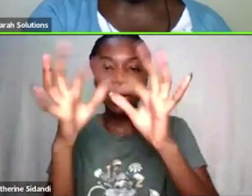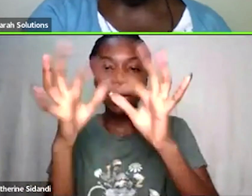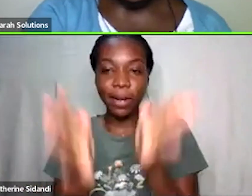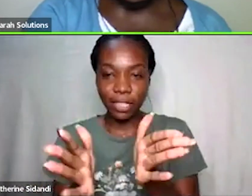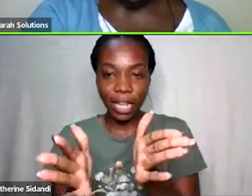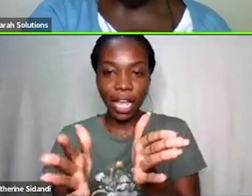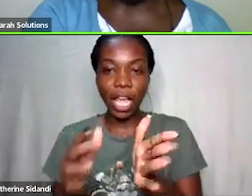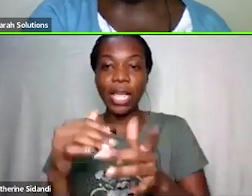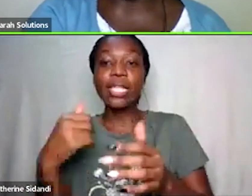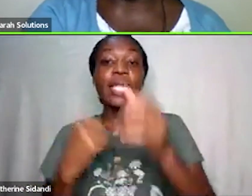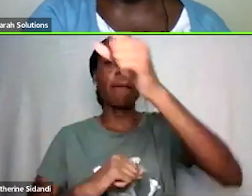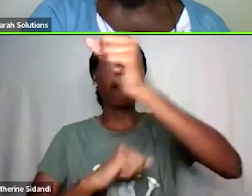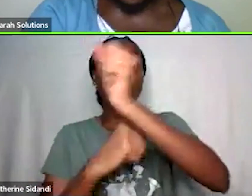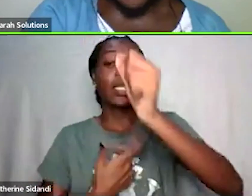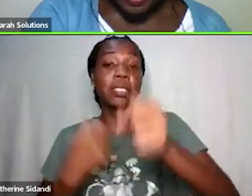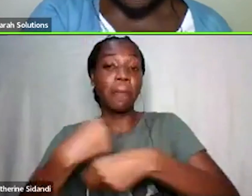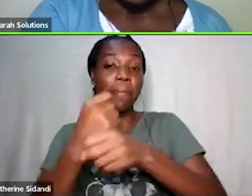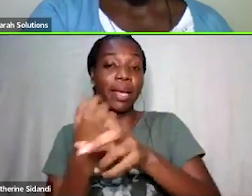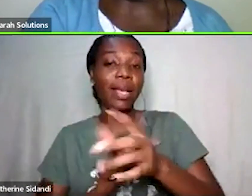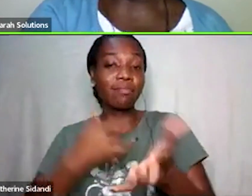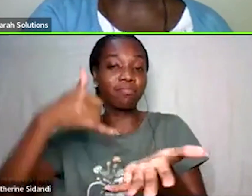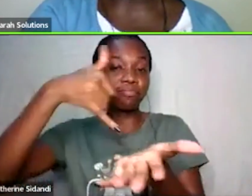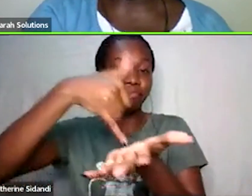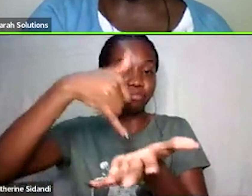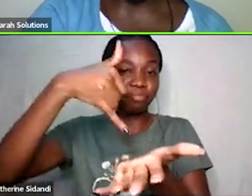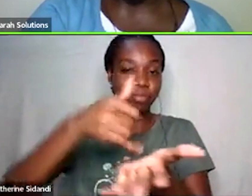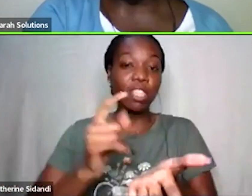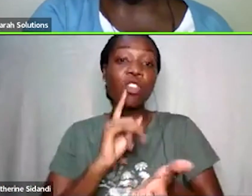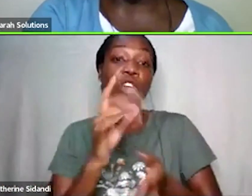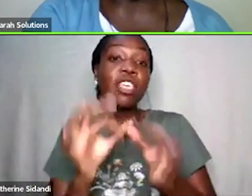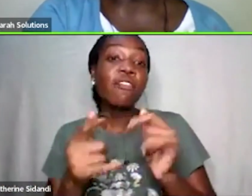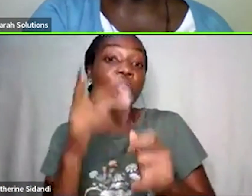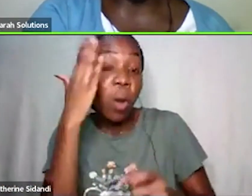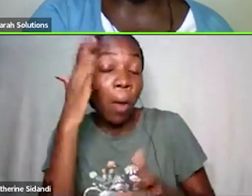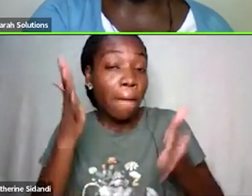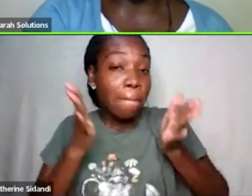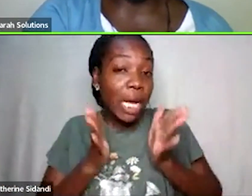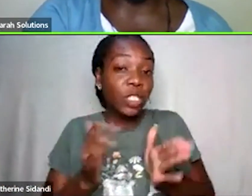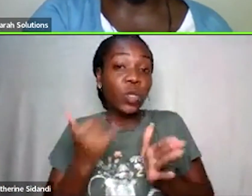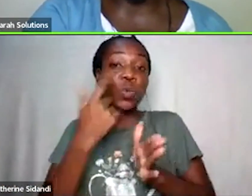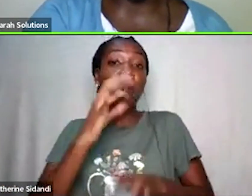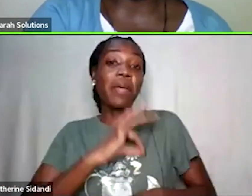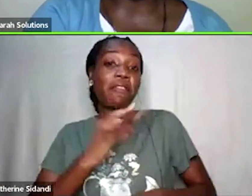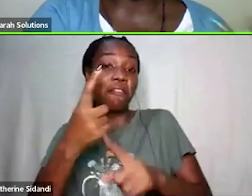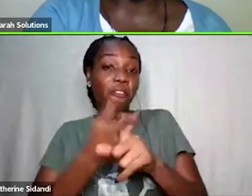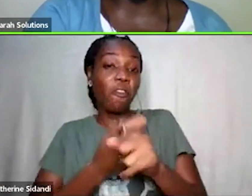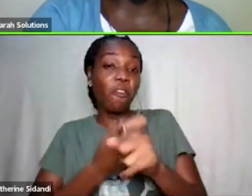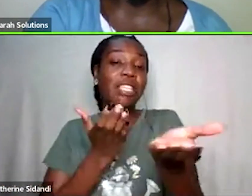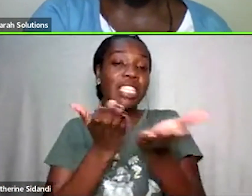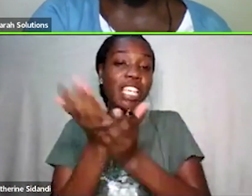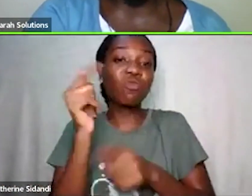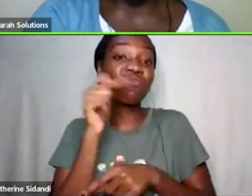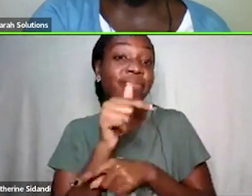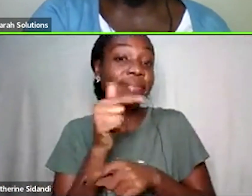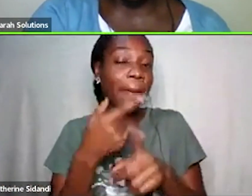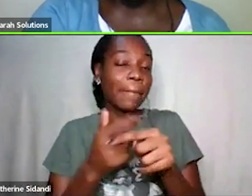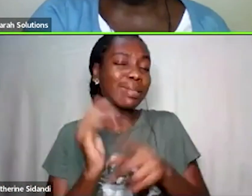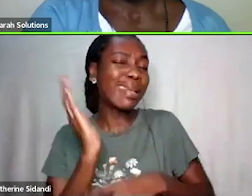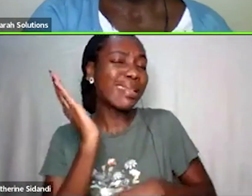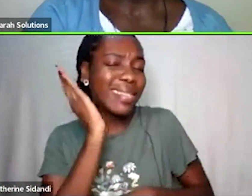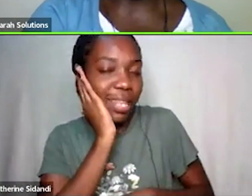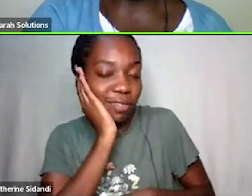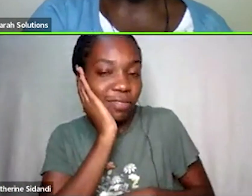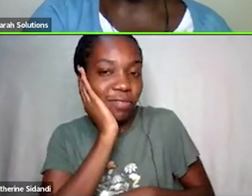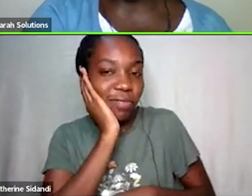She supports us and makes us inclusive. So if you know someone who would benefit from these sessions and they have hearing